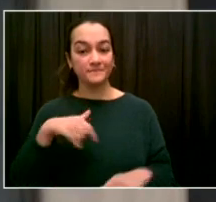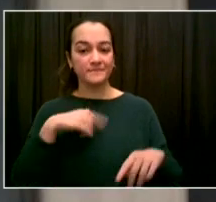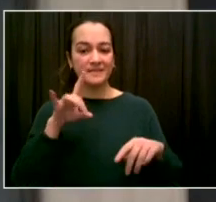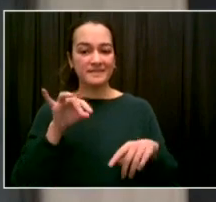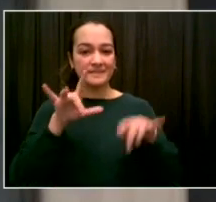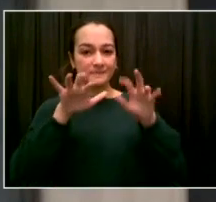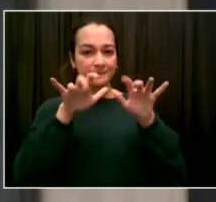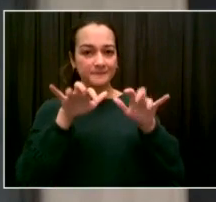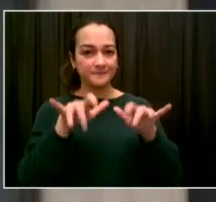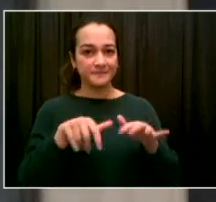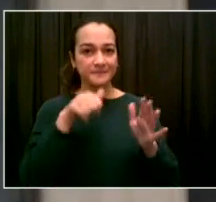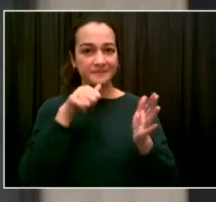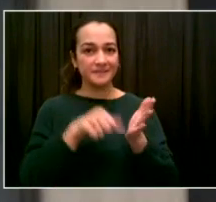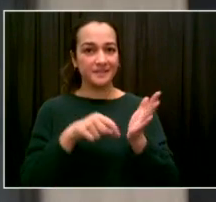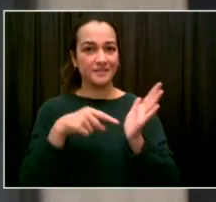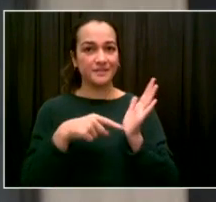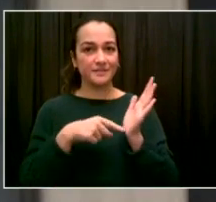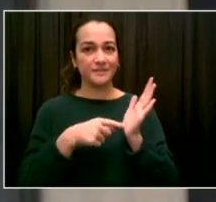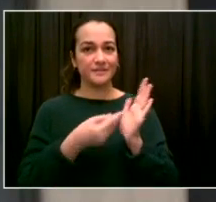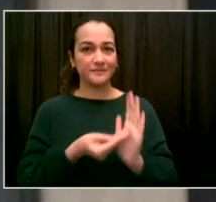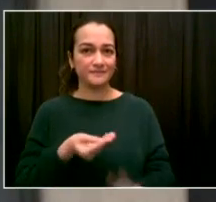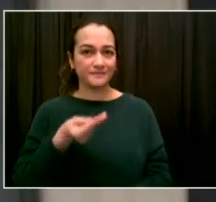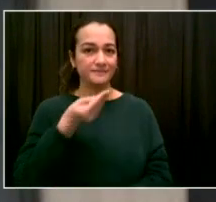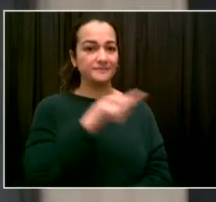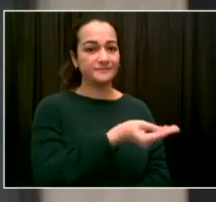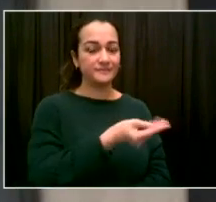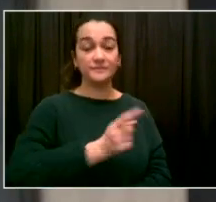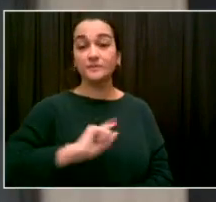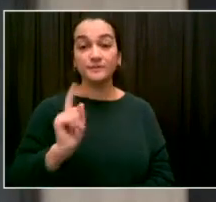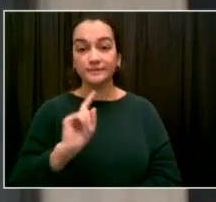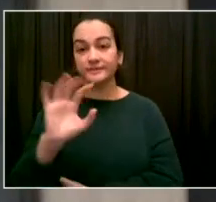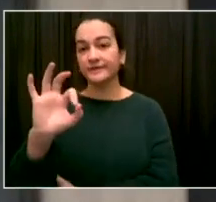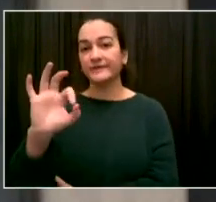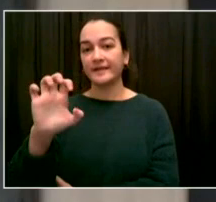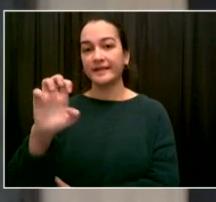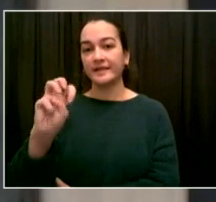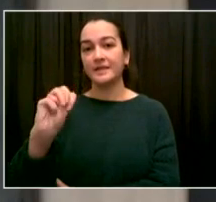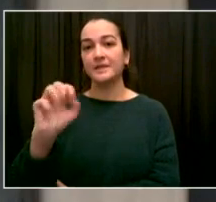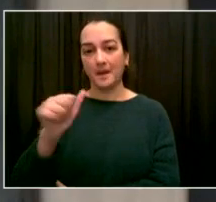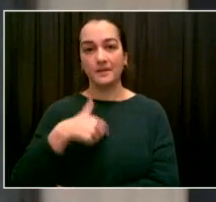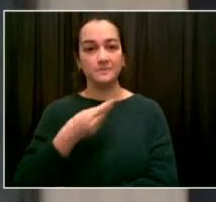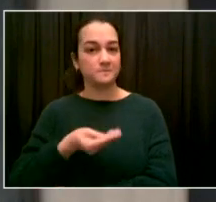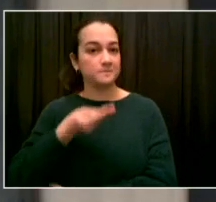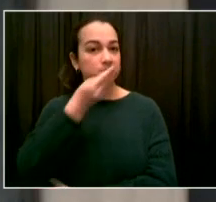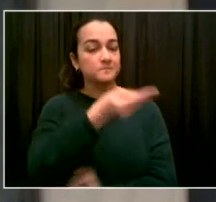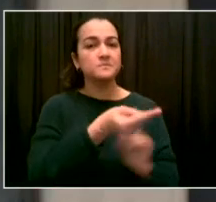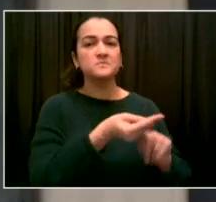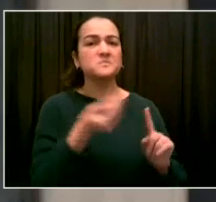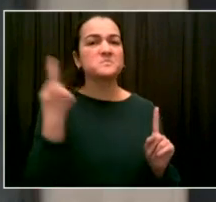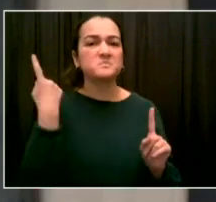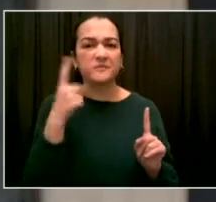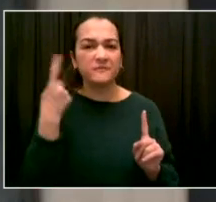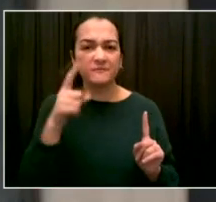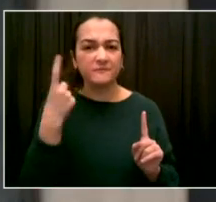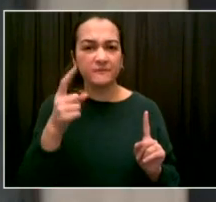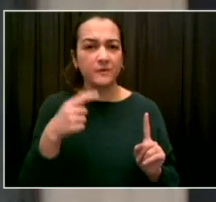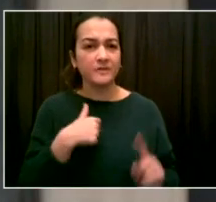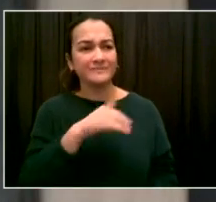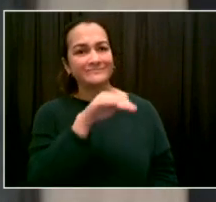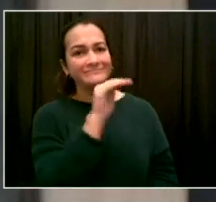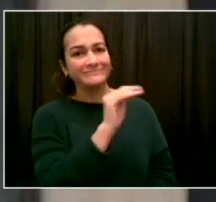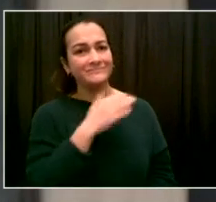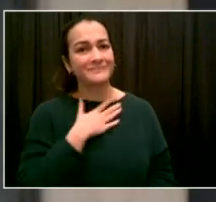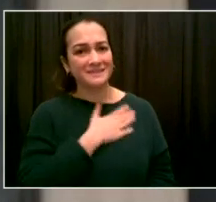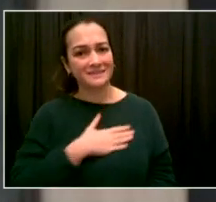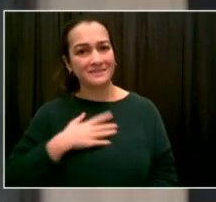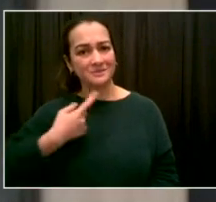is. Asking them for 100 new mobile testing locations. We need